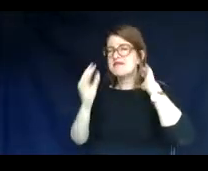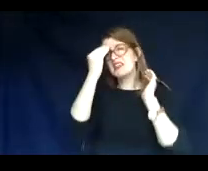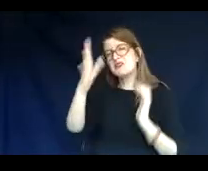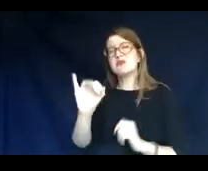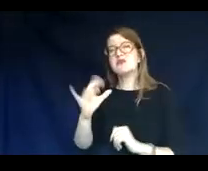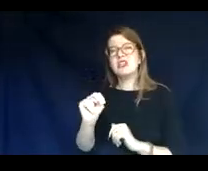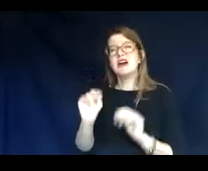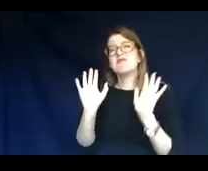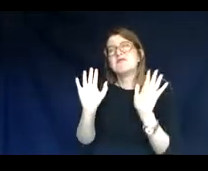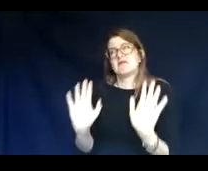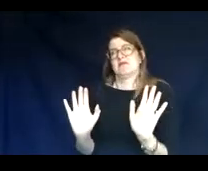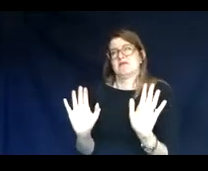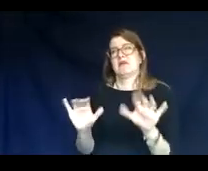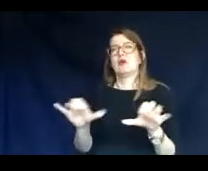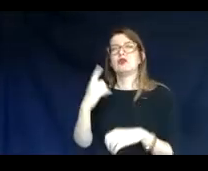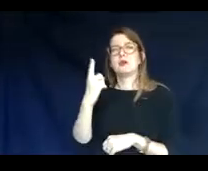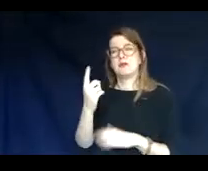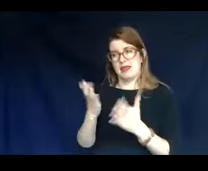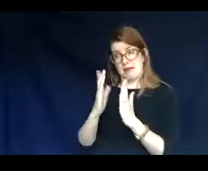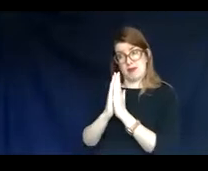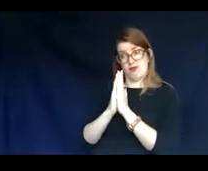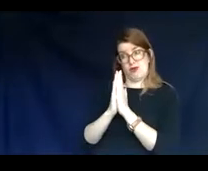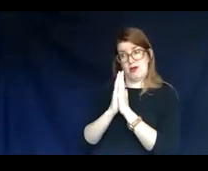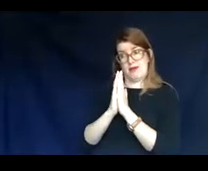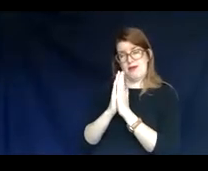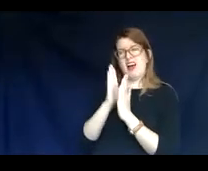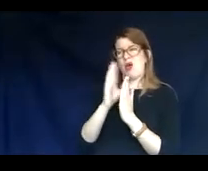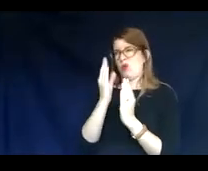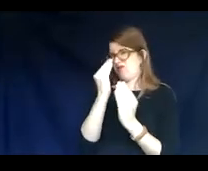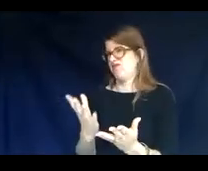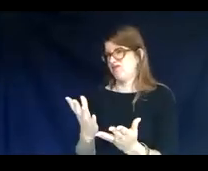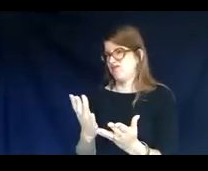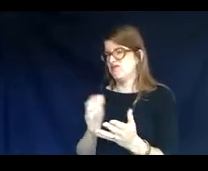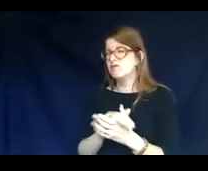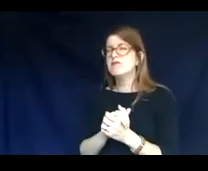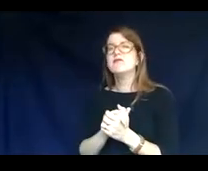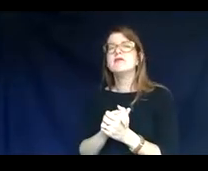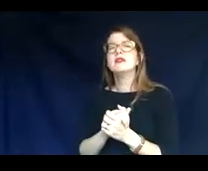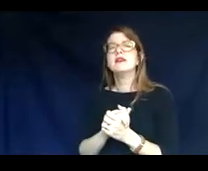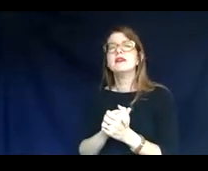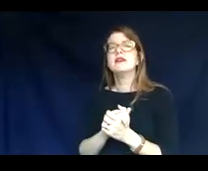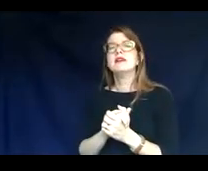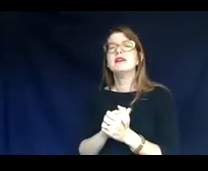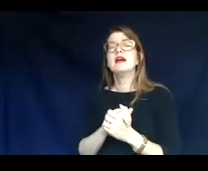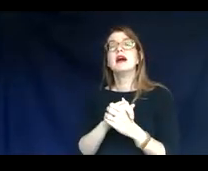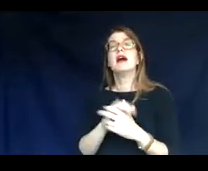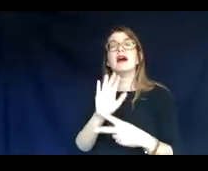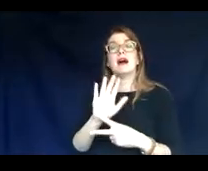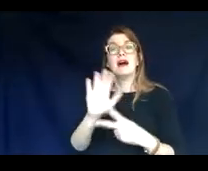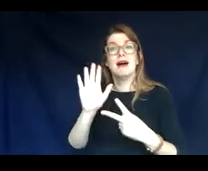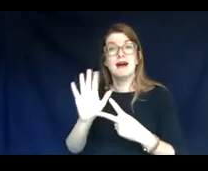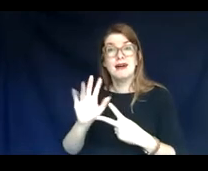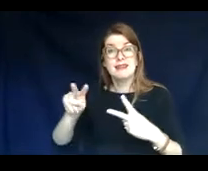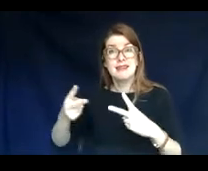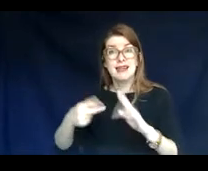said, let me do something for you. Let me pray about it, and I'll get back to you. Now, the second sign was more